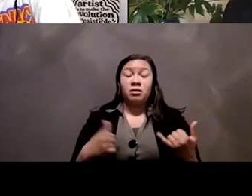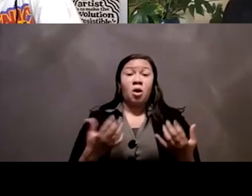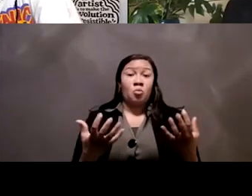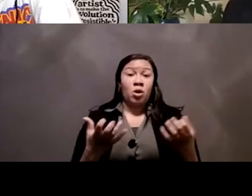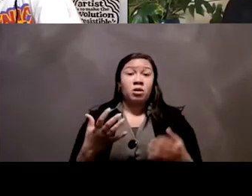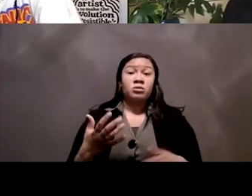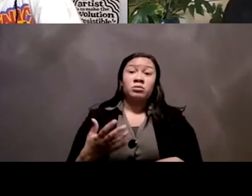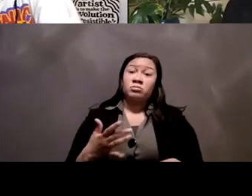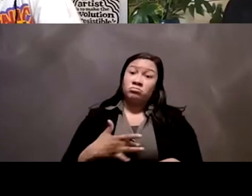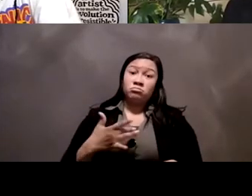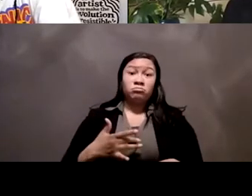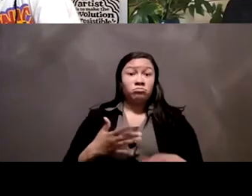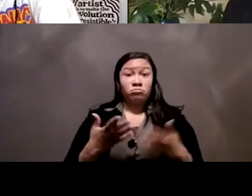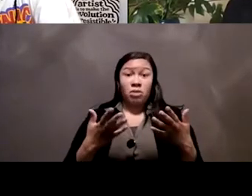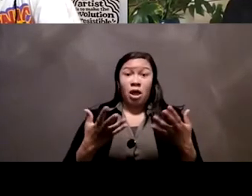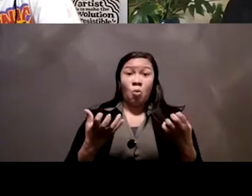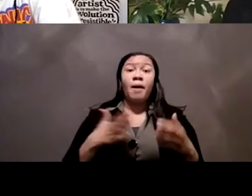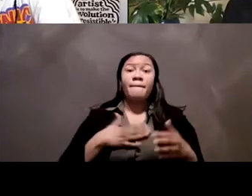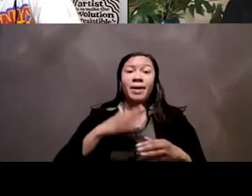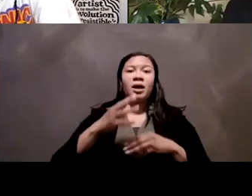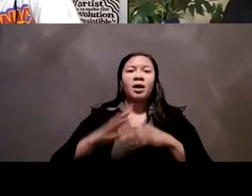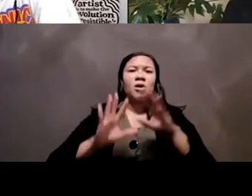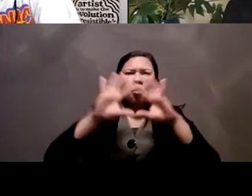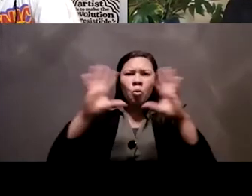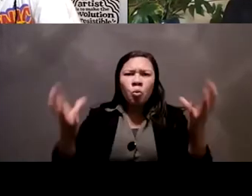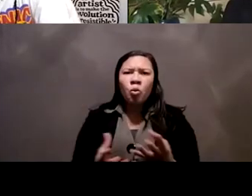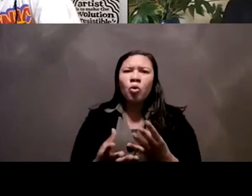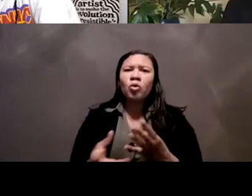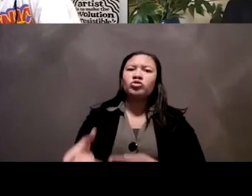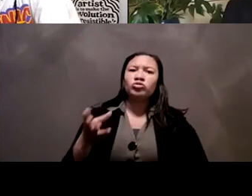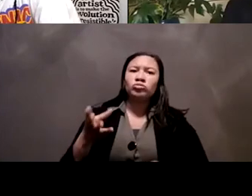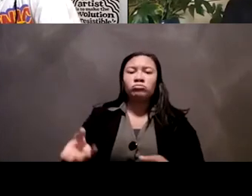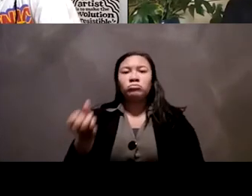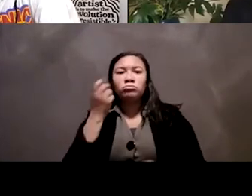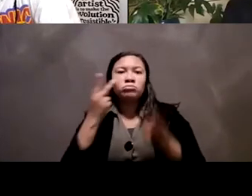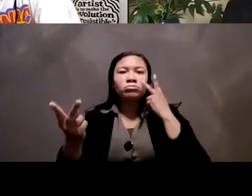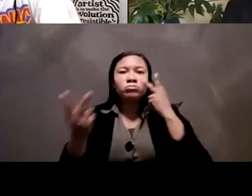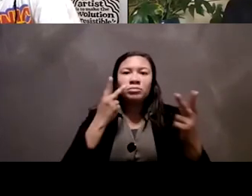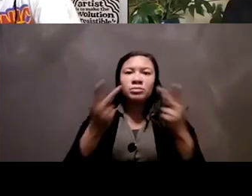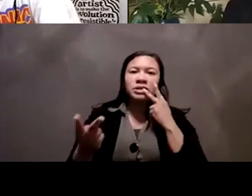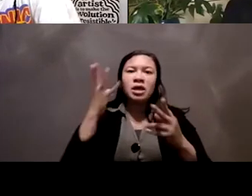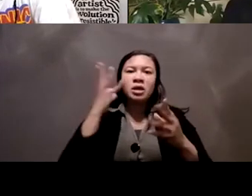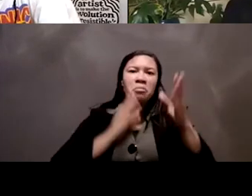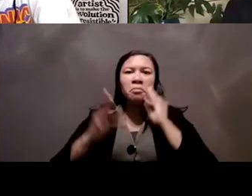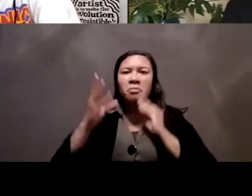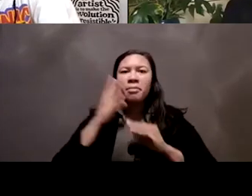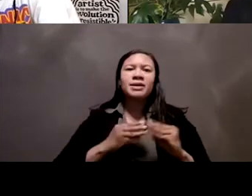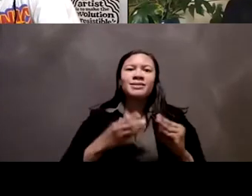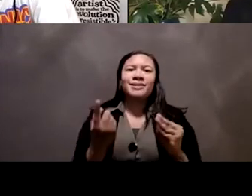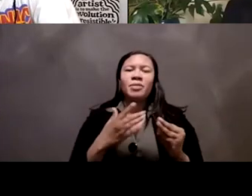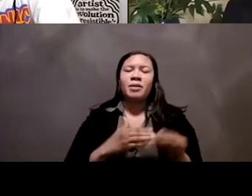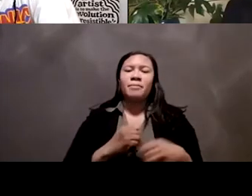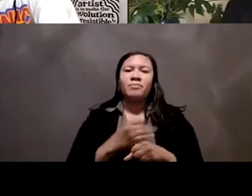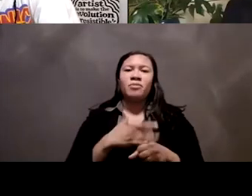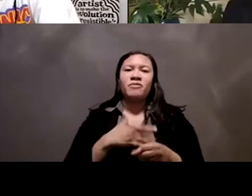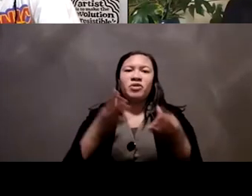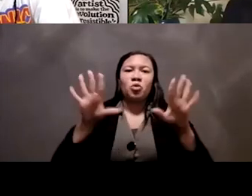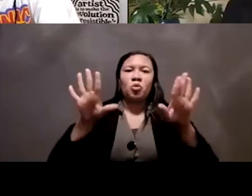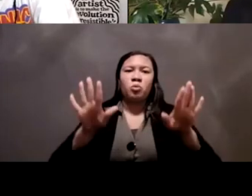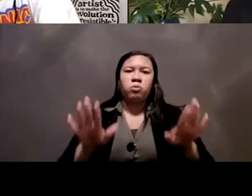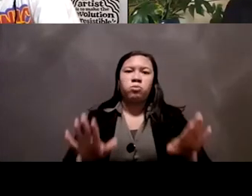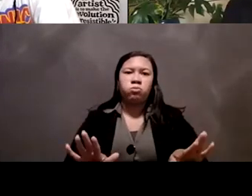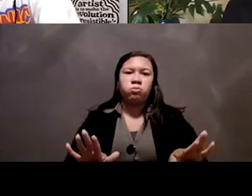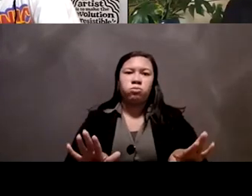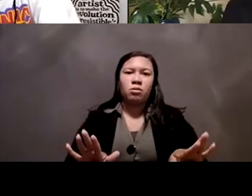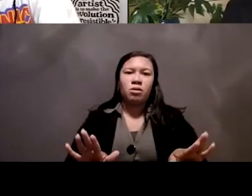my world with things that are soothing, because all of the harshness and the hardness of life, that